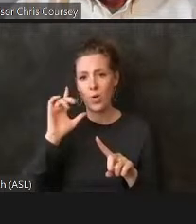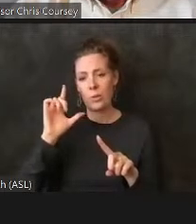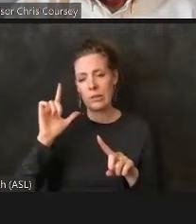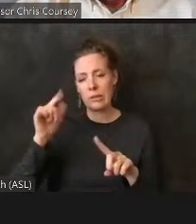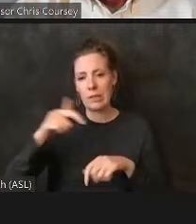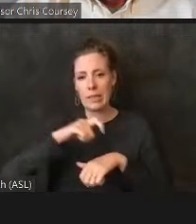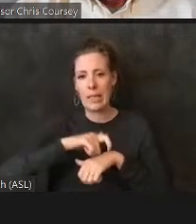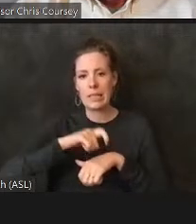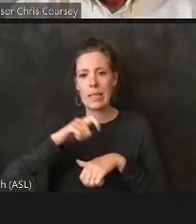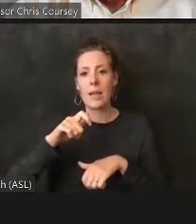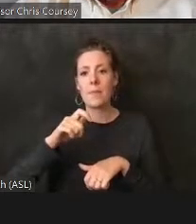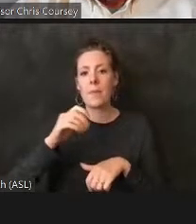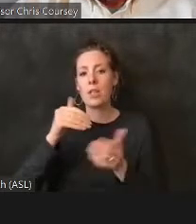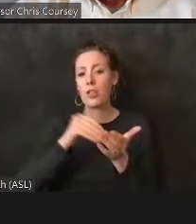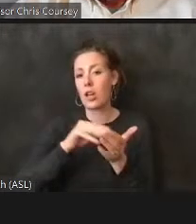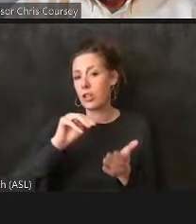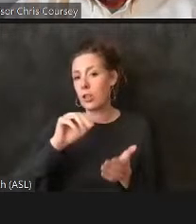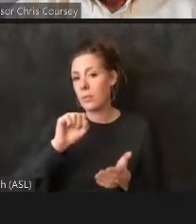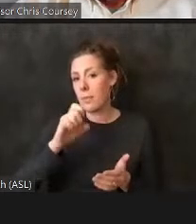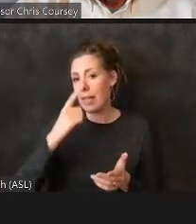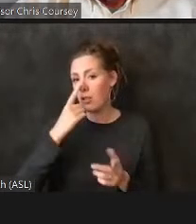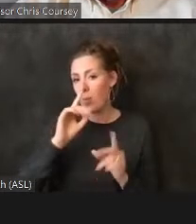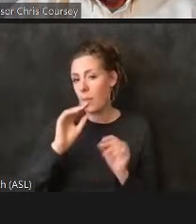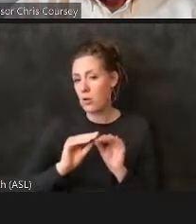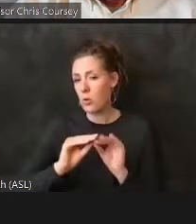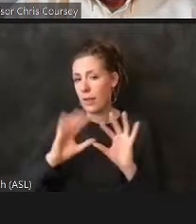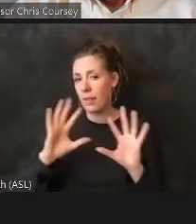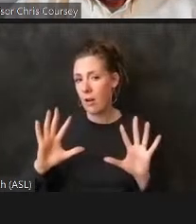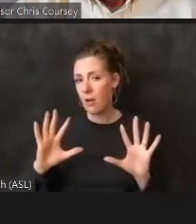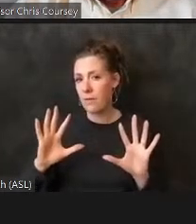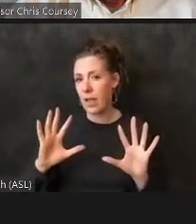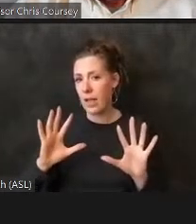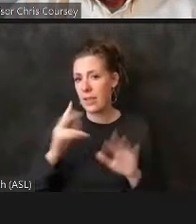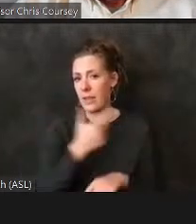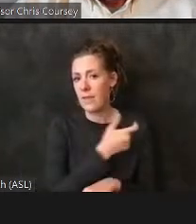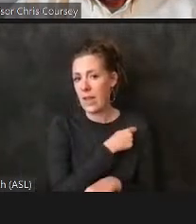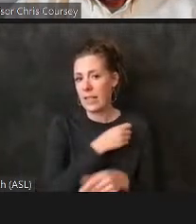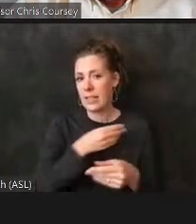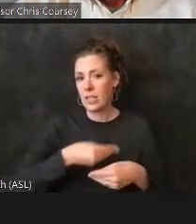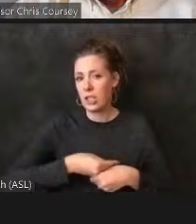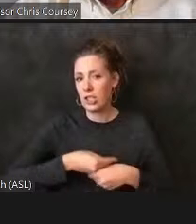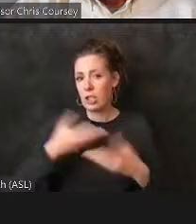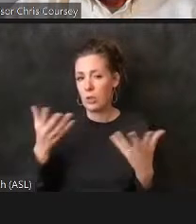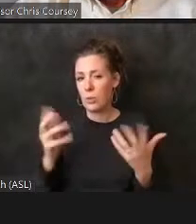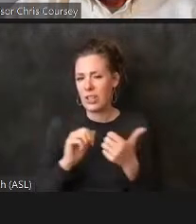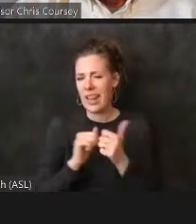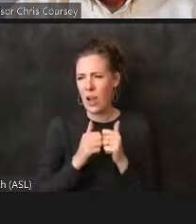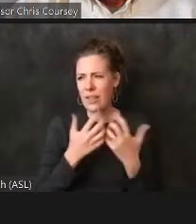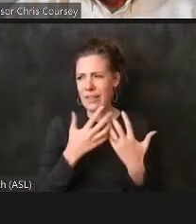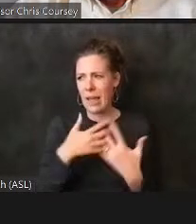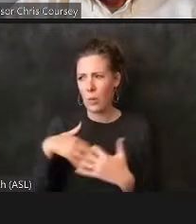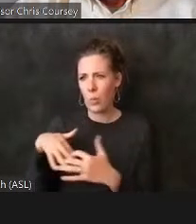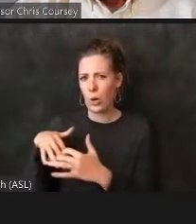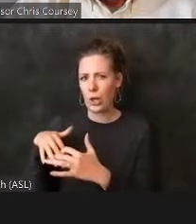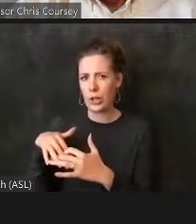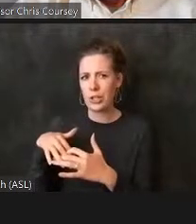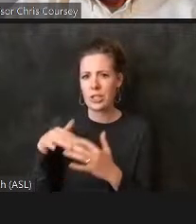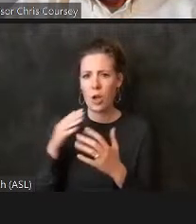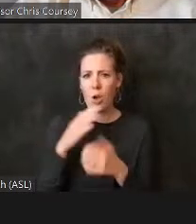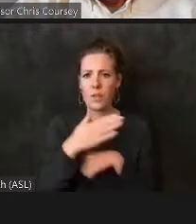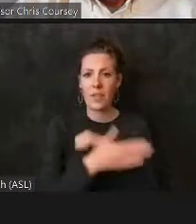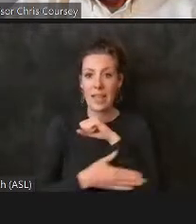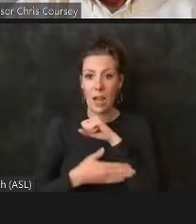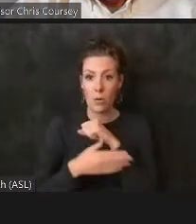jump off, but Dr. Mace, I'm wondering if you could just clarify the vaccine distribution and how that works. So, you know, the county controls